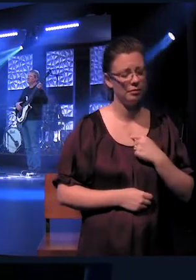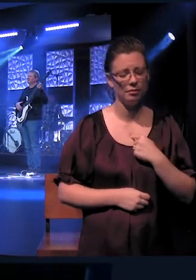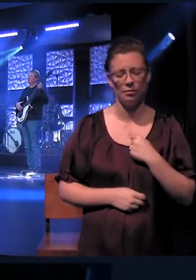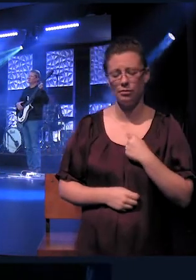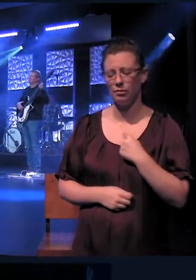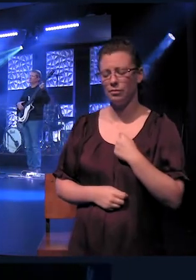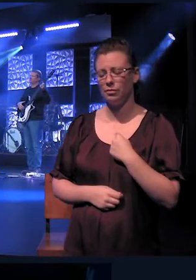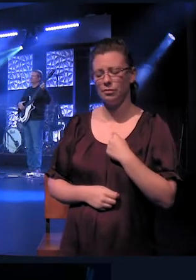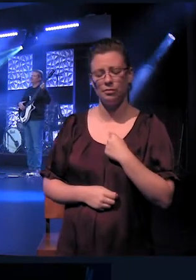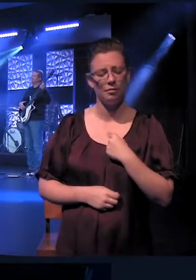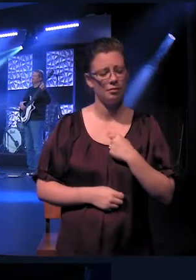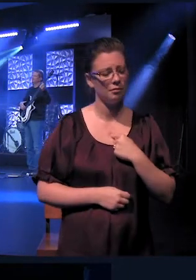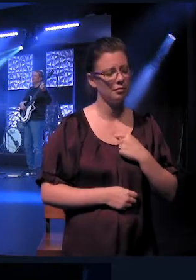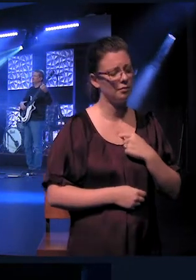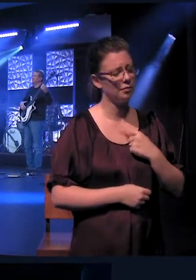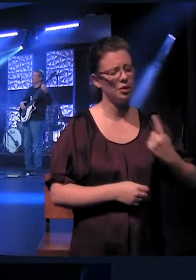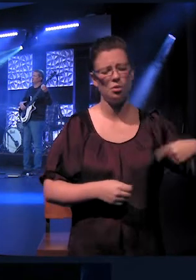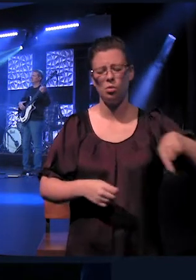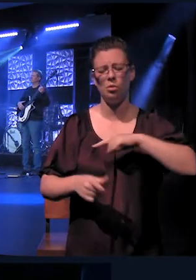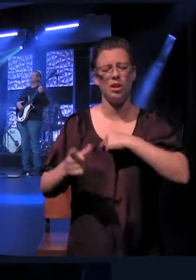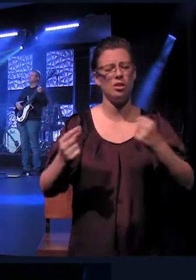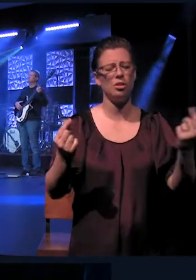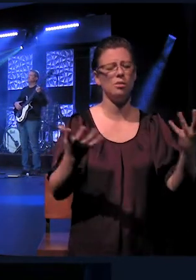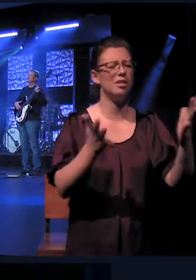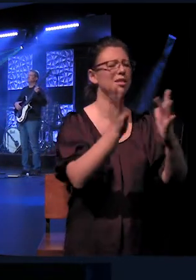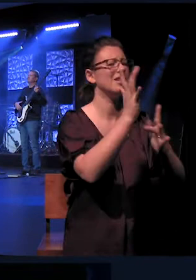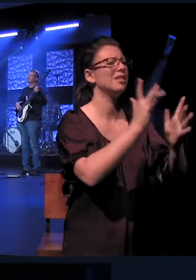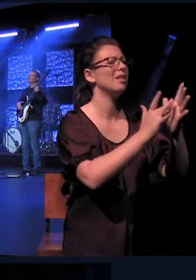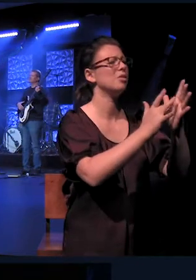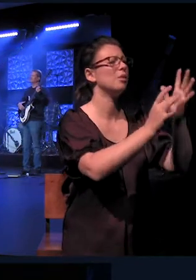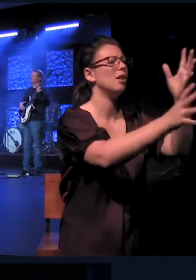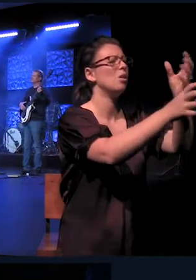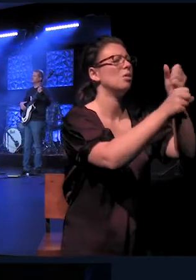So we hold on to you, Jesus.